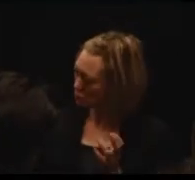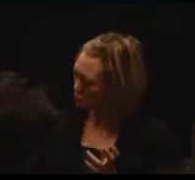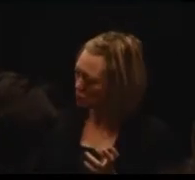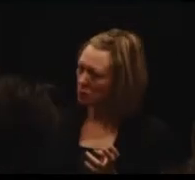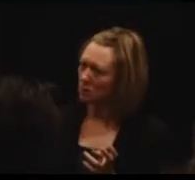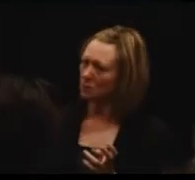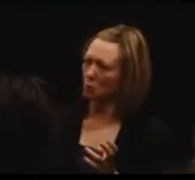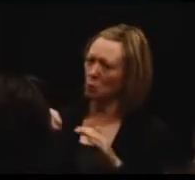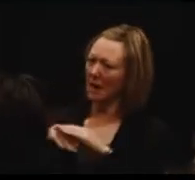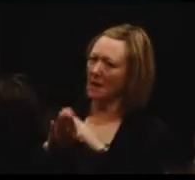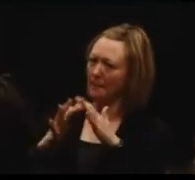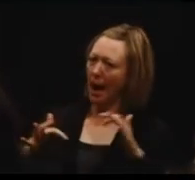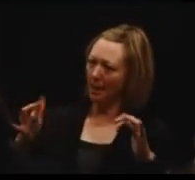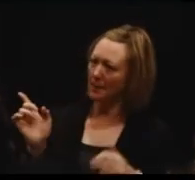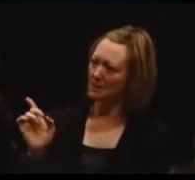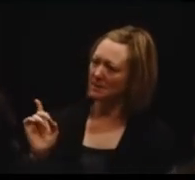the house,